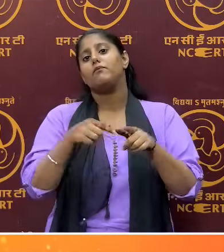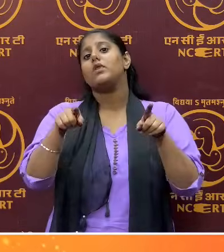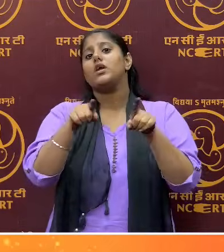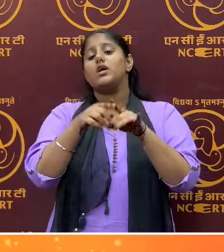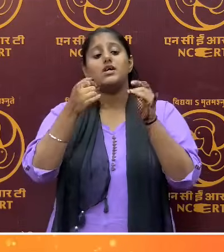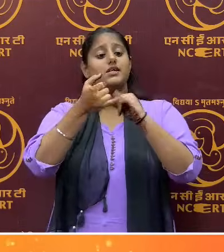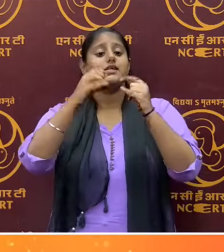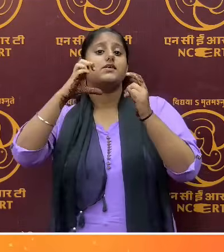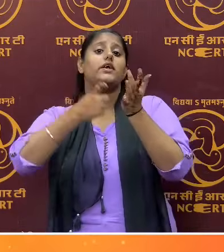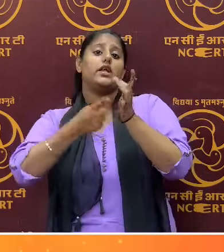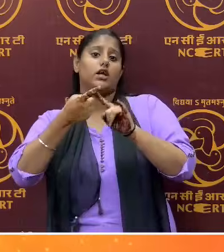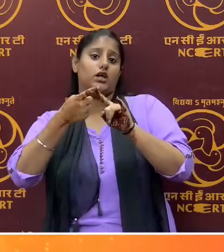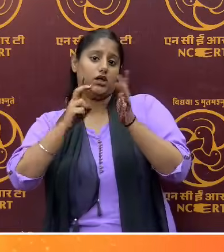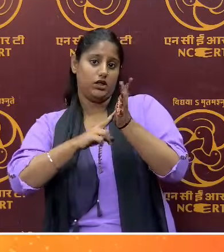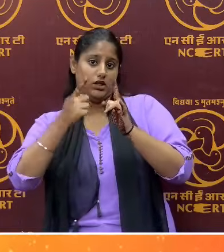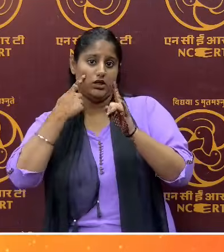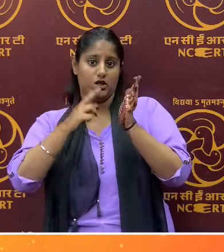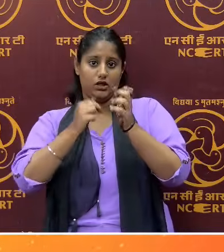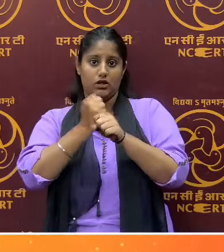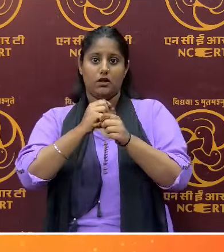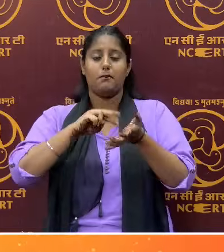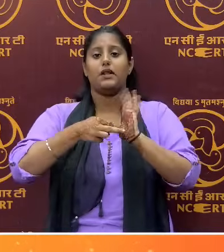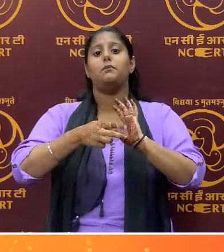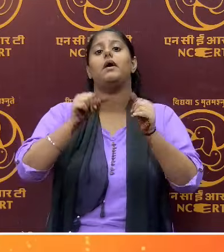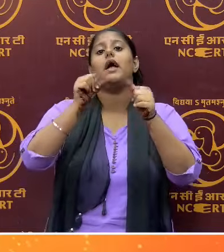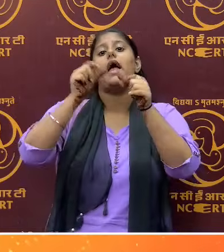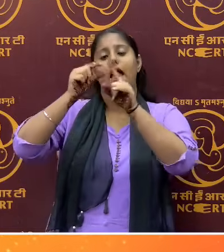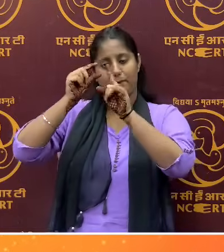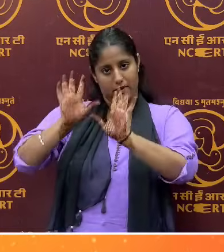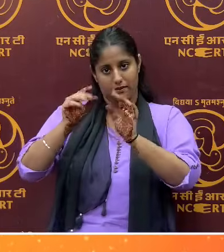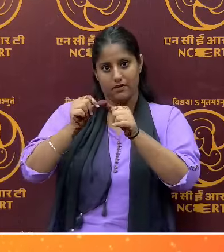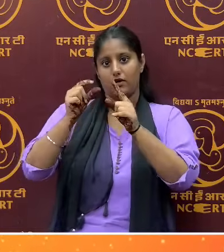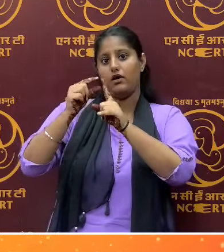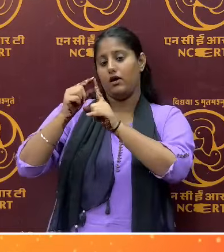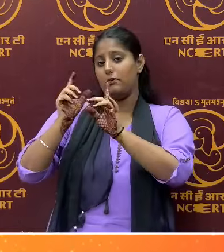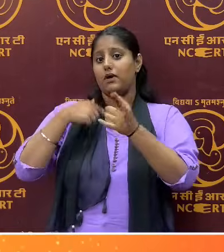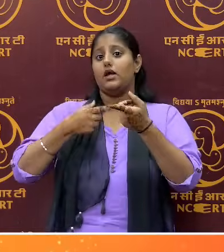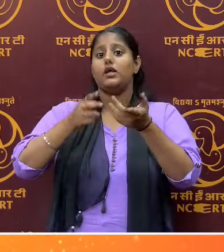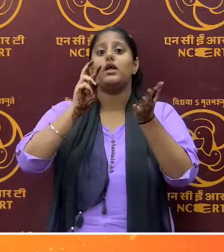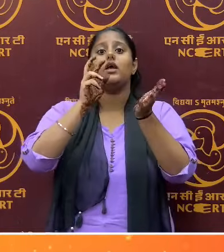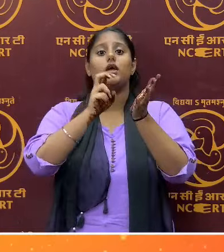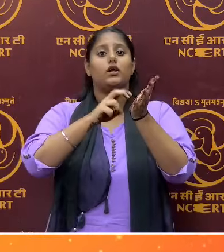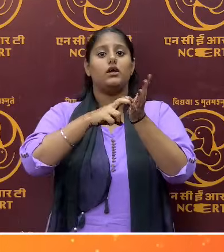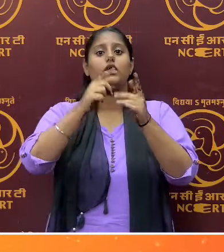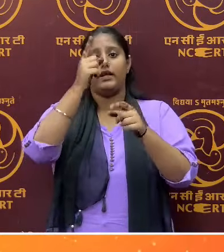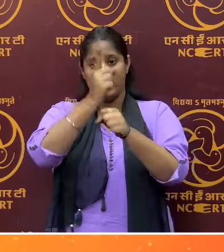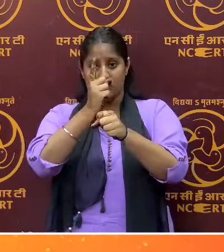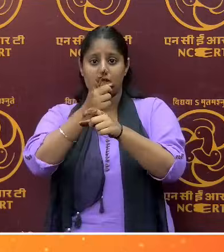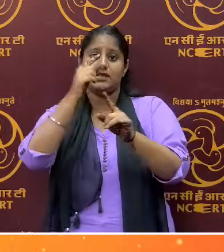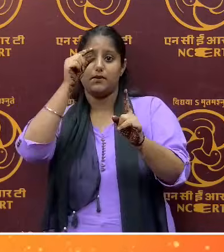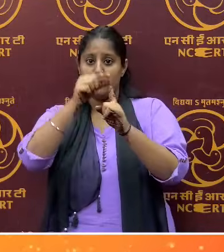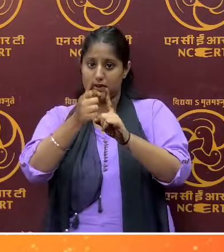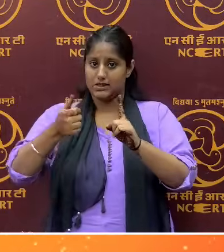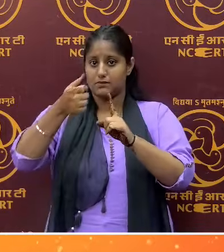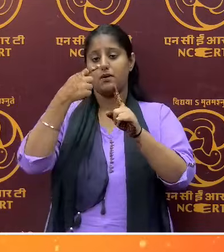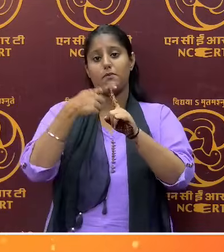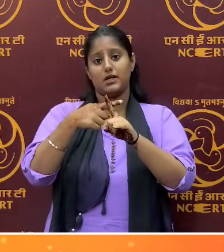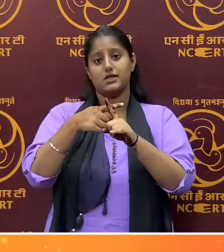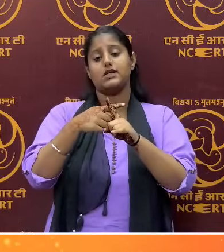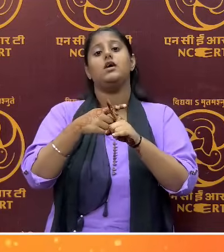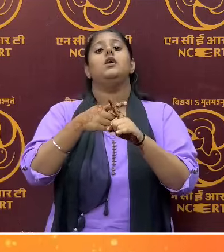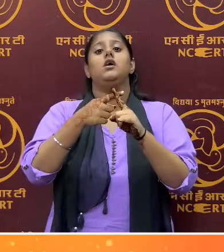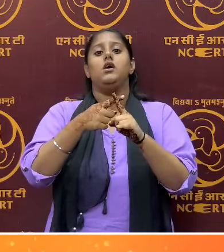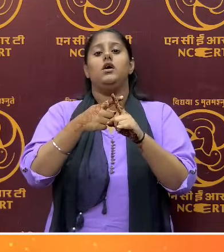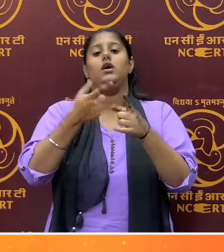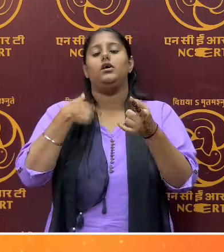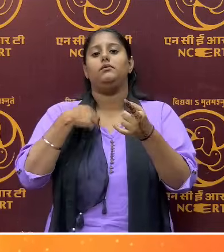is implemented through application. So PRASHAST is an application which is available for the teachers, principals and special